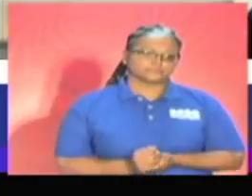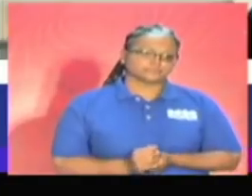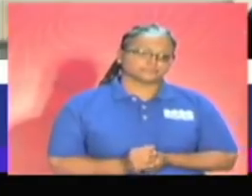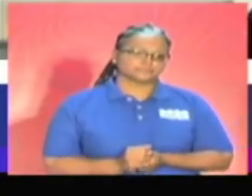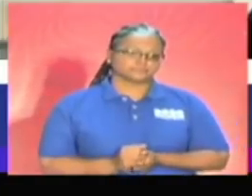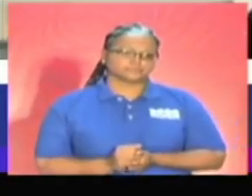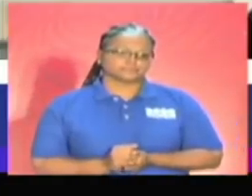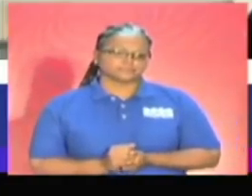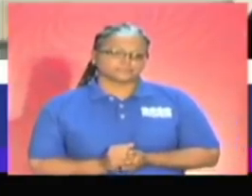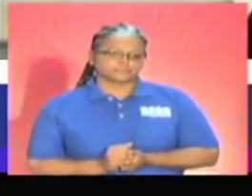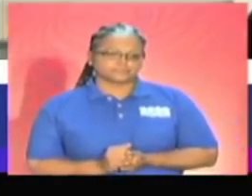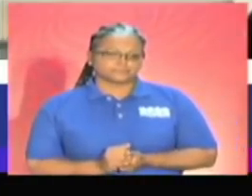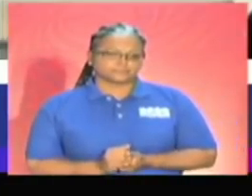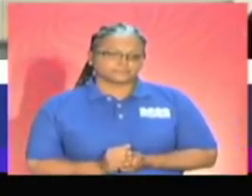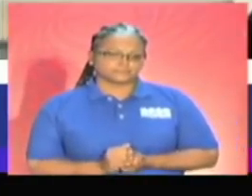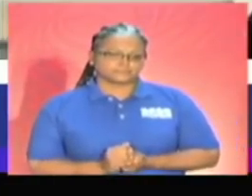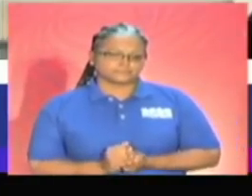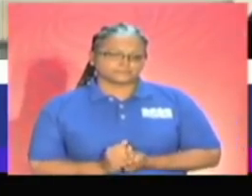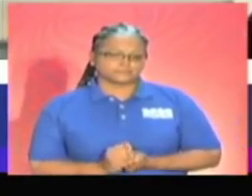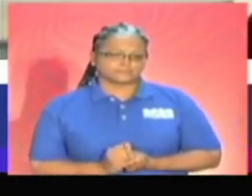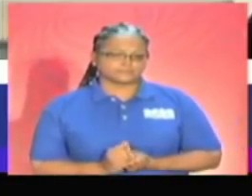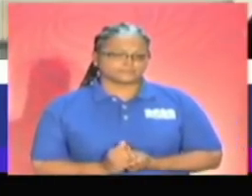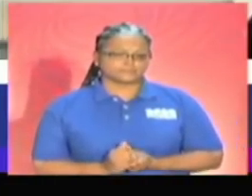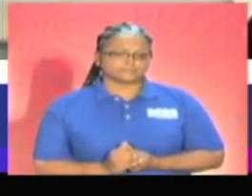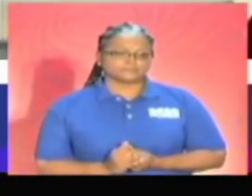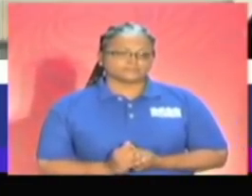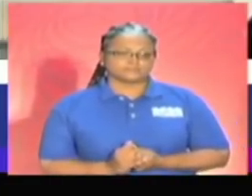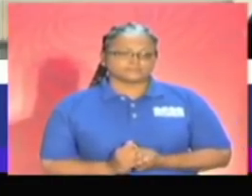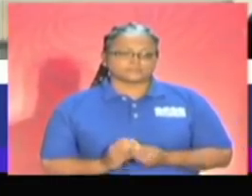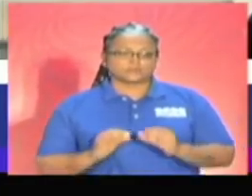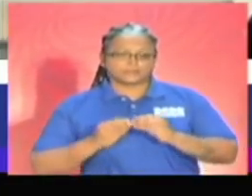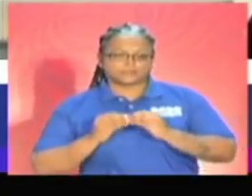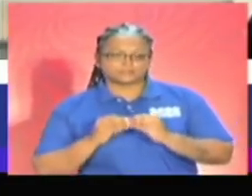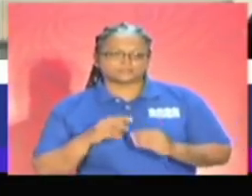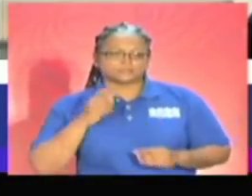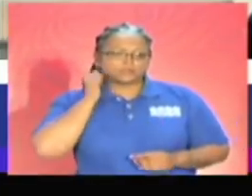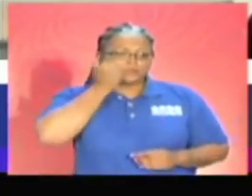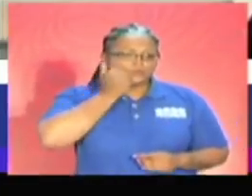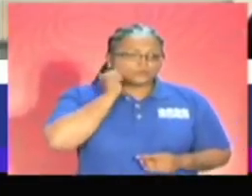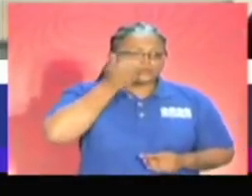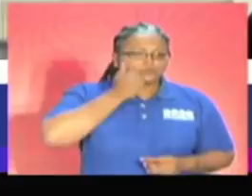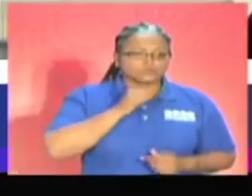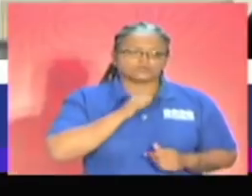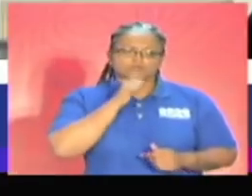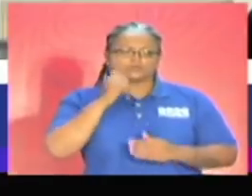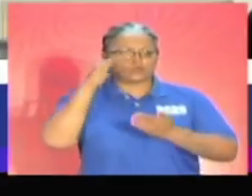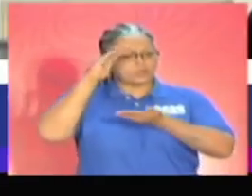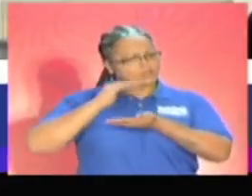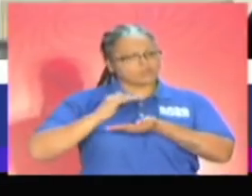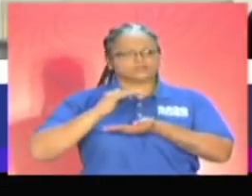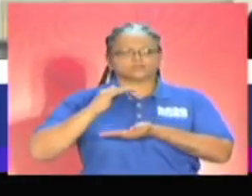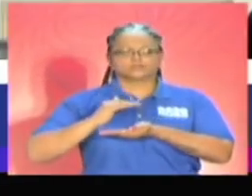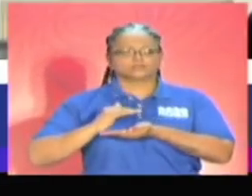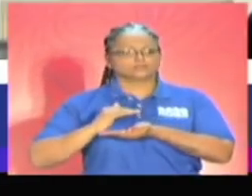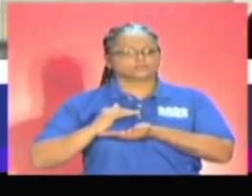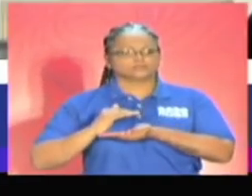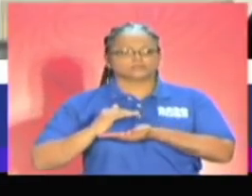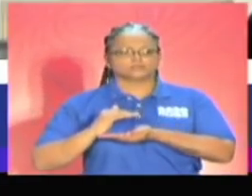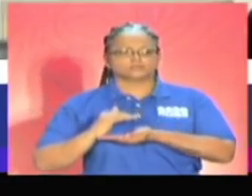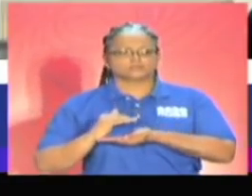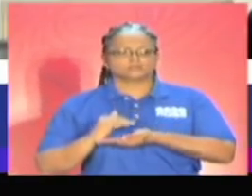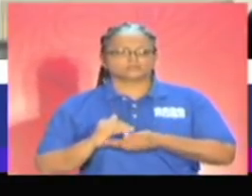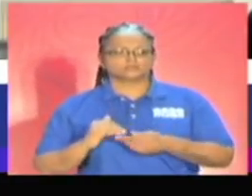given that the daily numbers of cases don't seem to be reducing, I mean, sometimes it varies between 100 plus up until 200